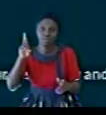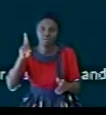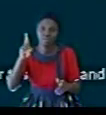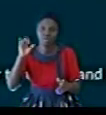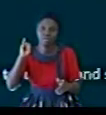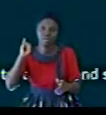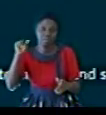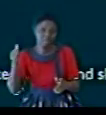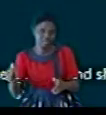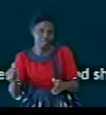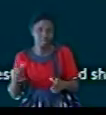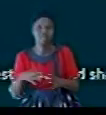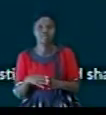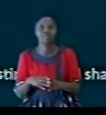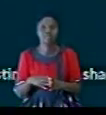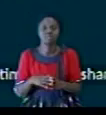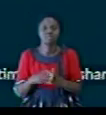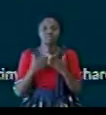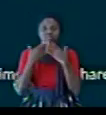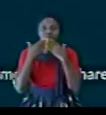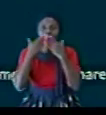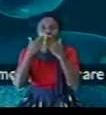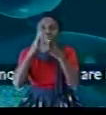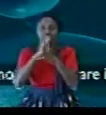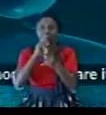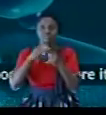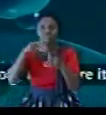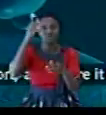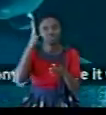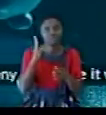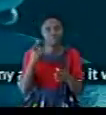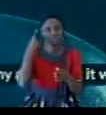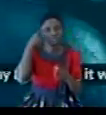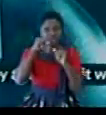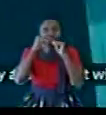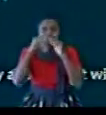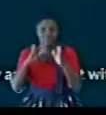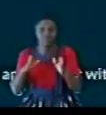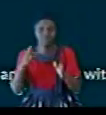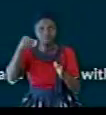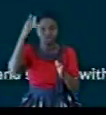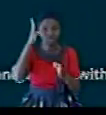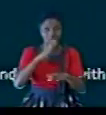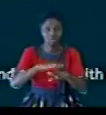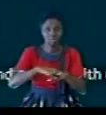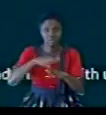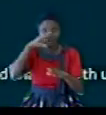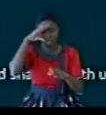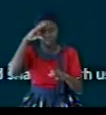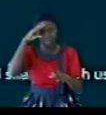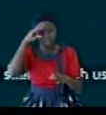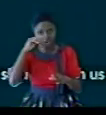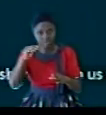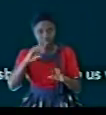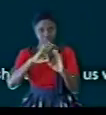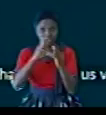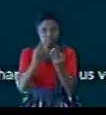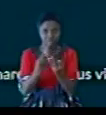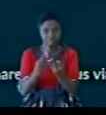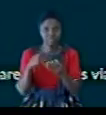to God for the blessings upon himself and his family. He said, since he's been following the series of the